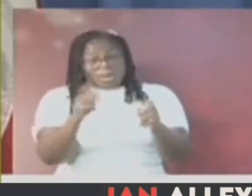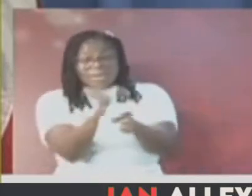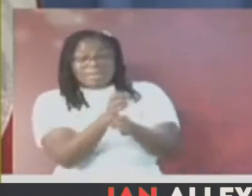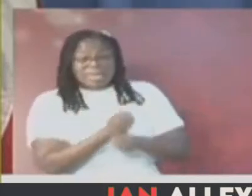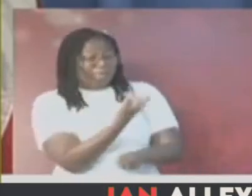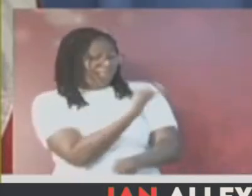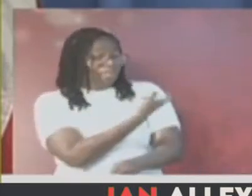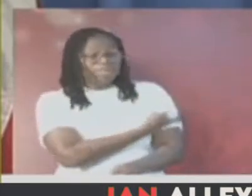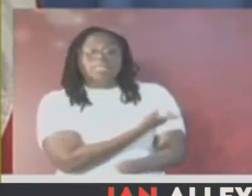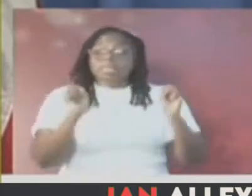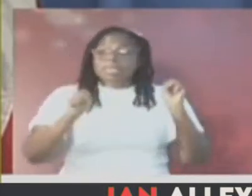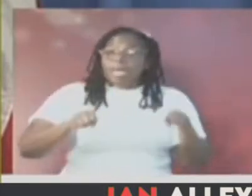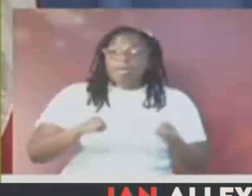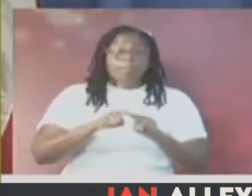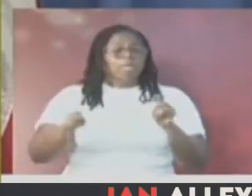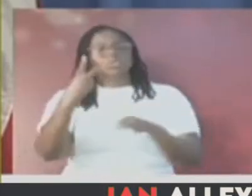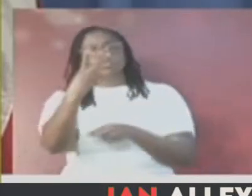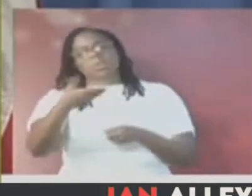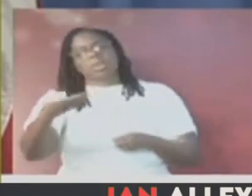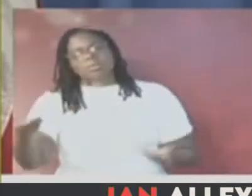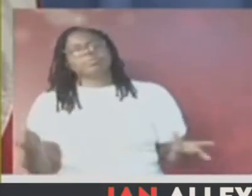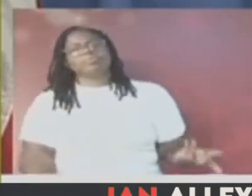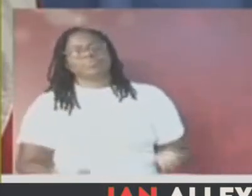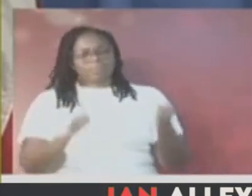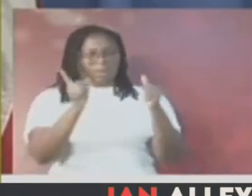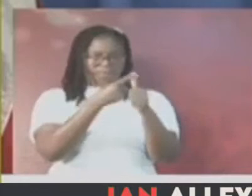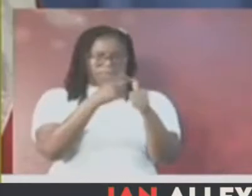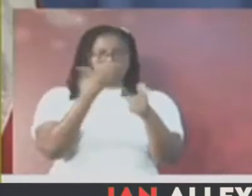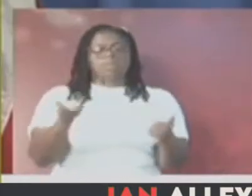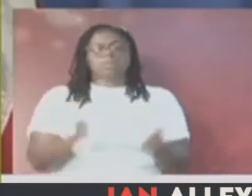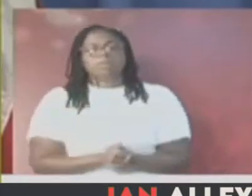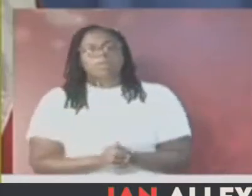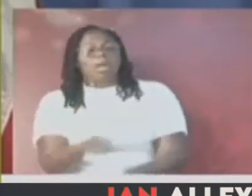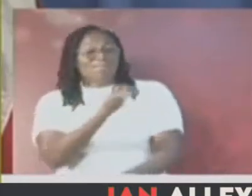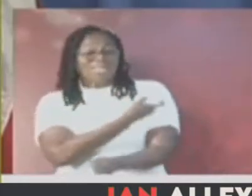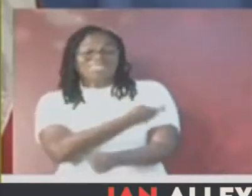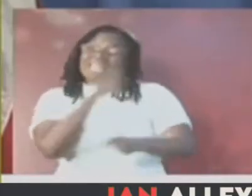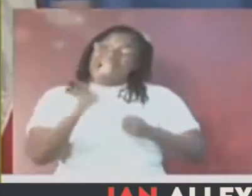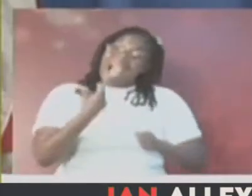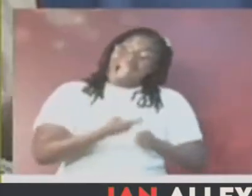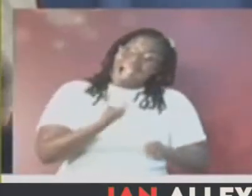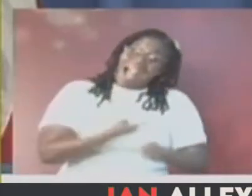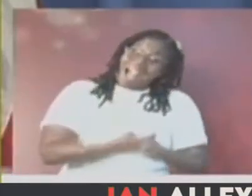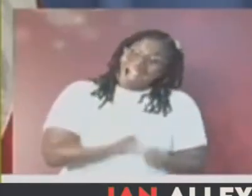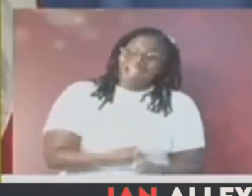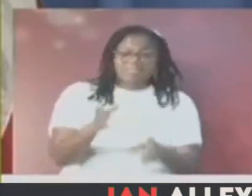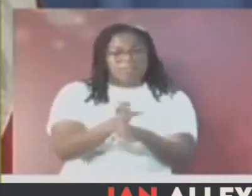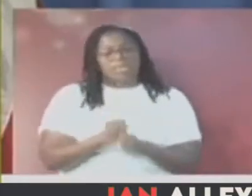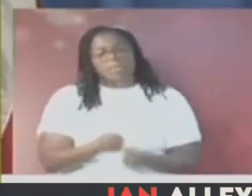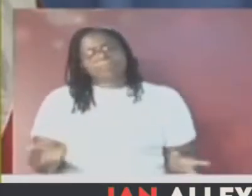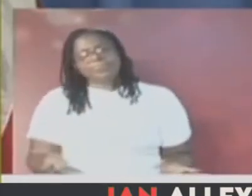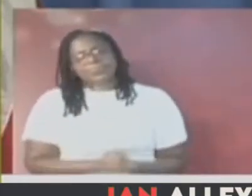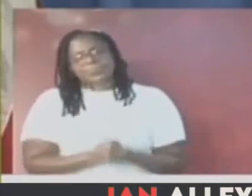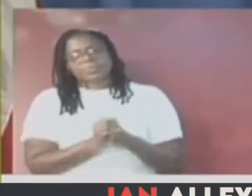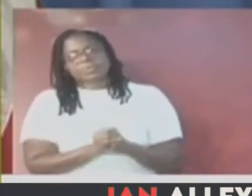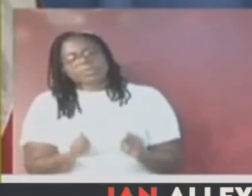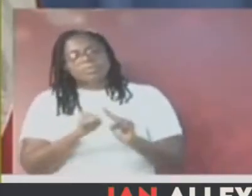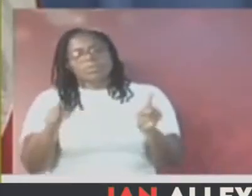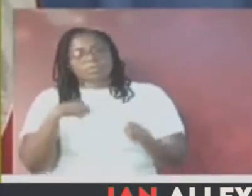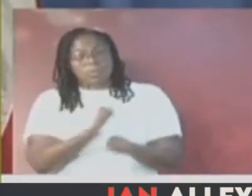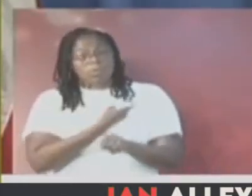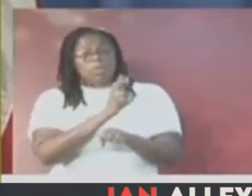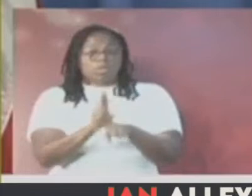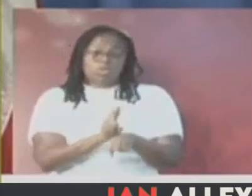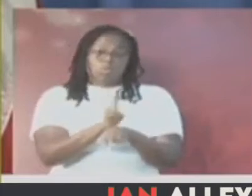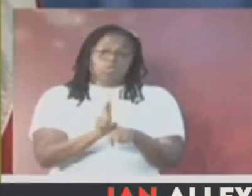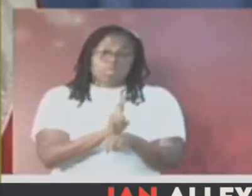One, vaccines are still difficult to get, but we are getting some, and we're going to be using them as we get them in the way that will be described to you in detail.